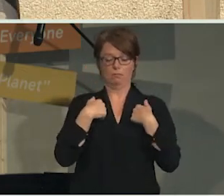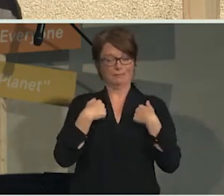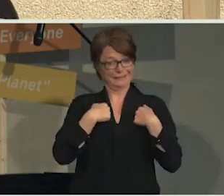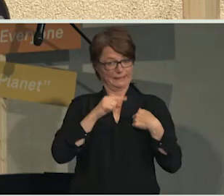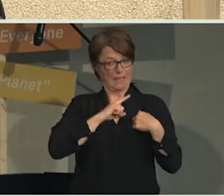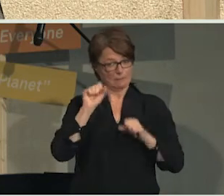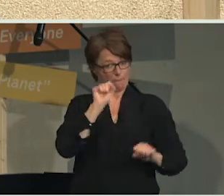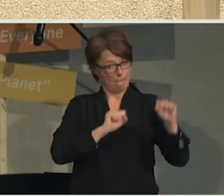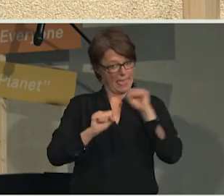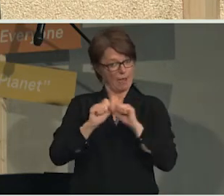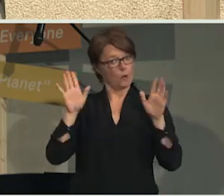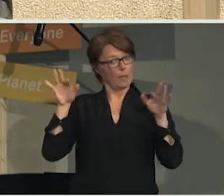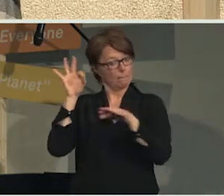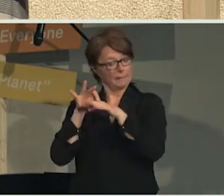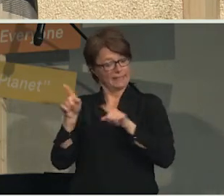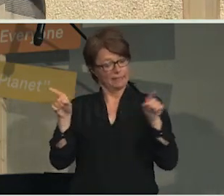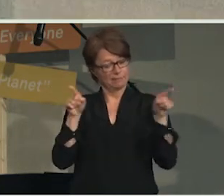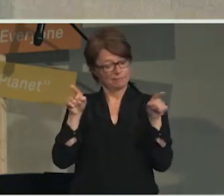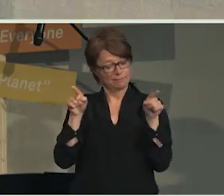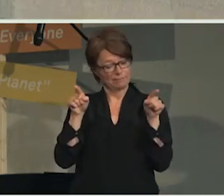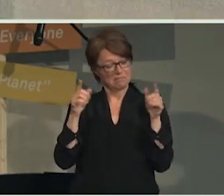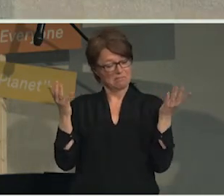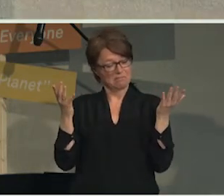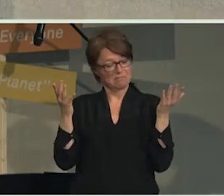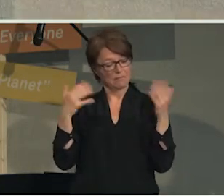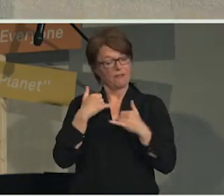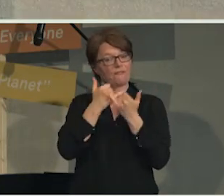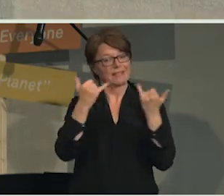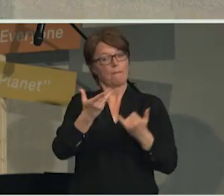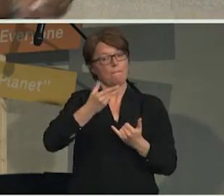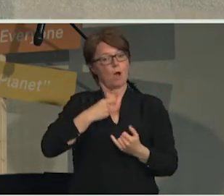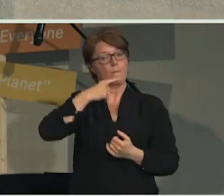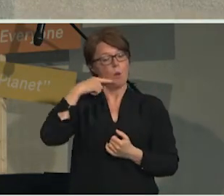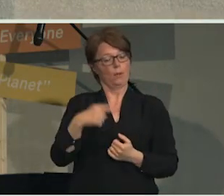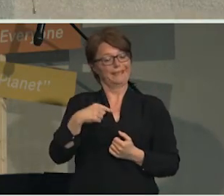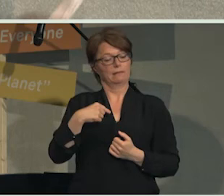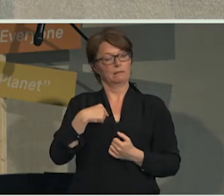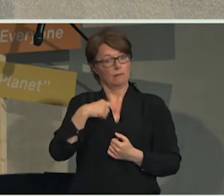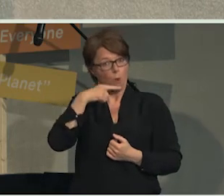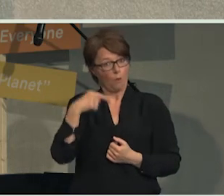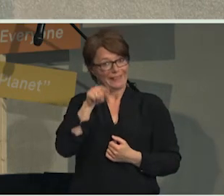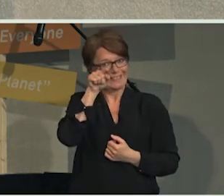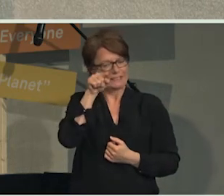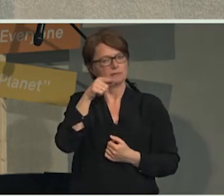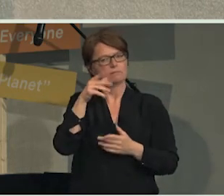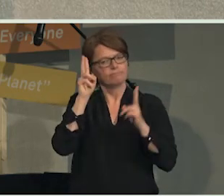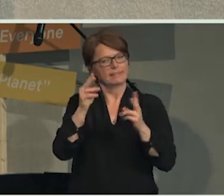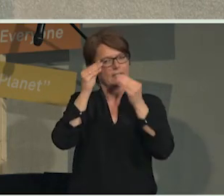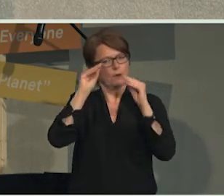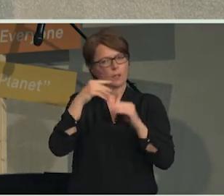skywalkers, that tight rope they walk on? Who are we? Are we the rope? Are we the guys standing there walking?